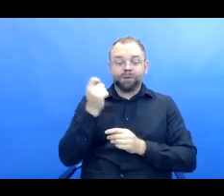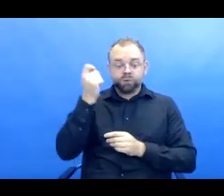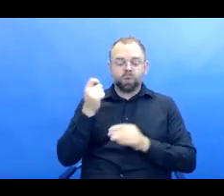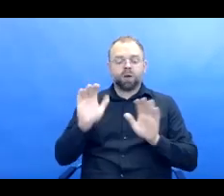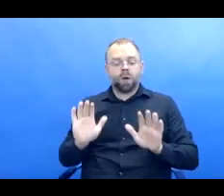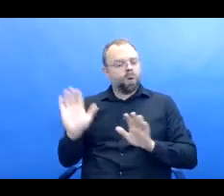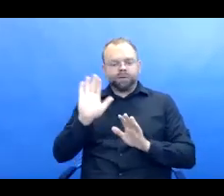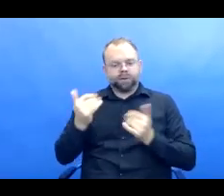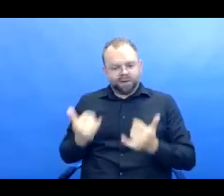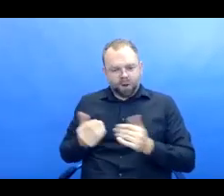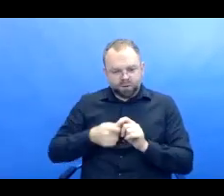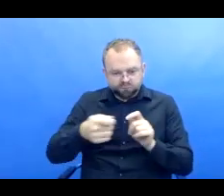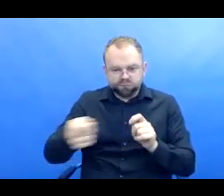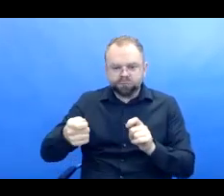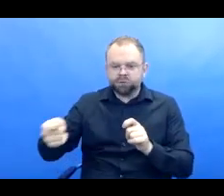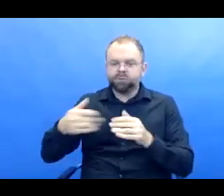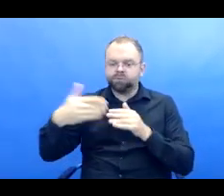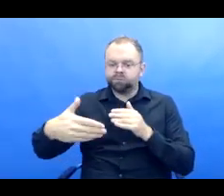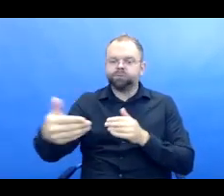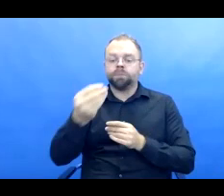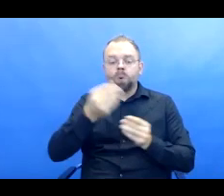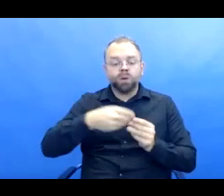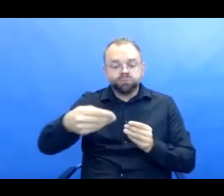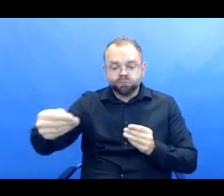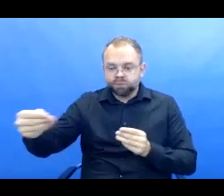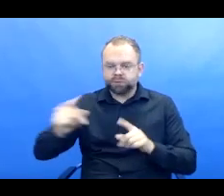to disability ID cards. Next slide, please.